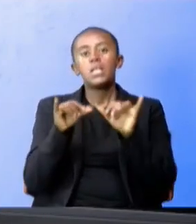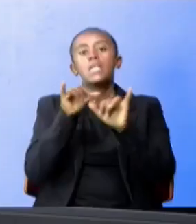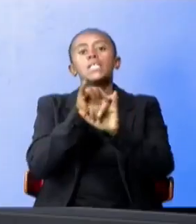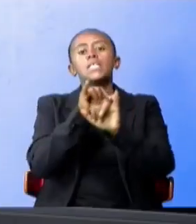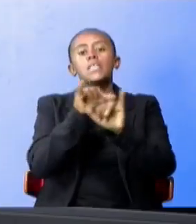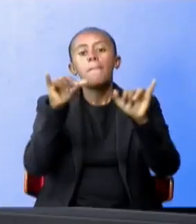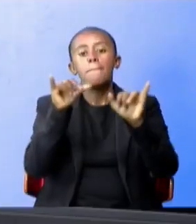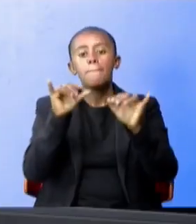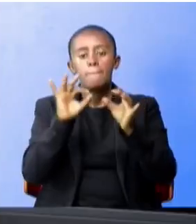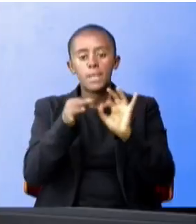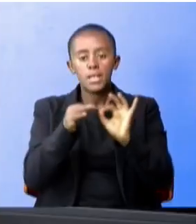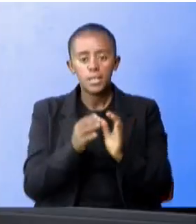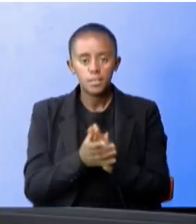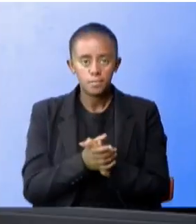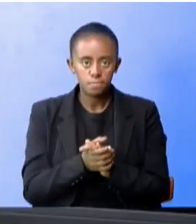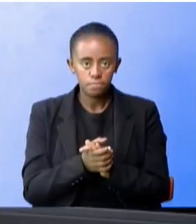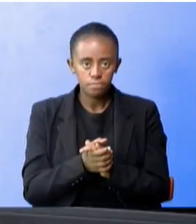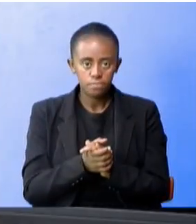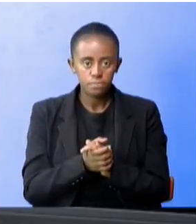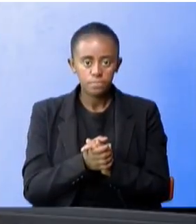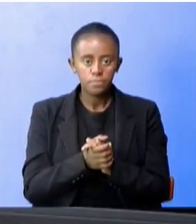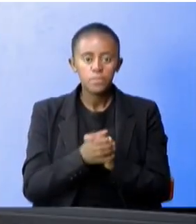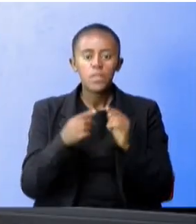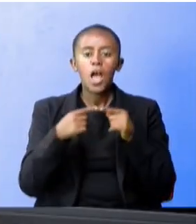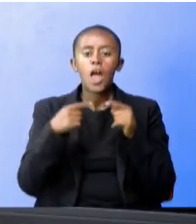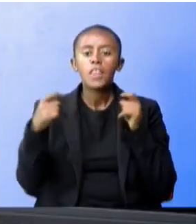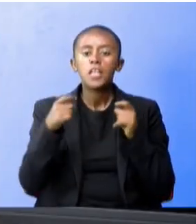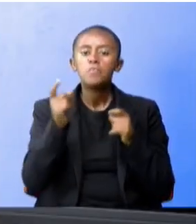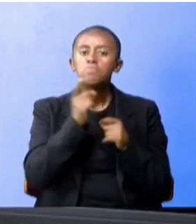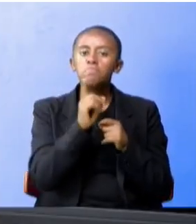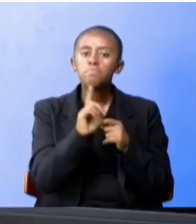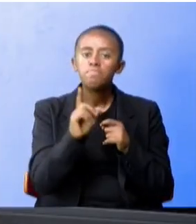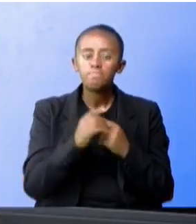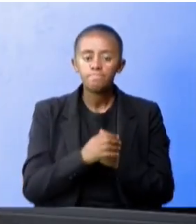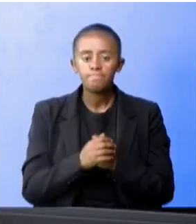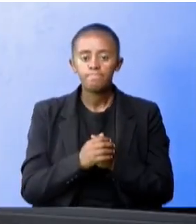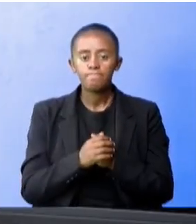same meanings. Again, what about antonyms?